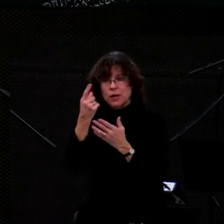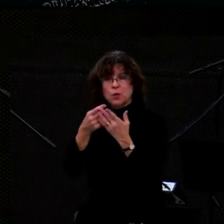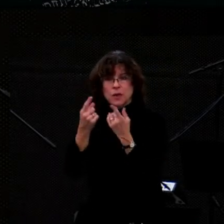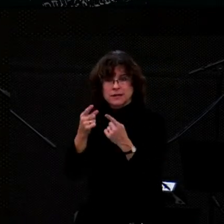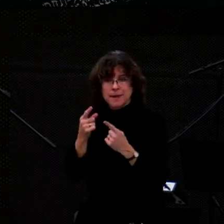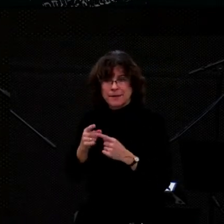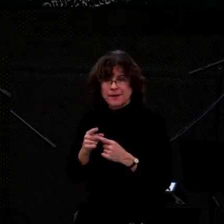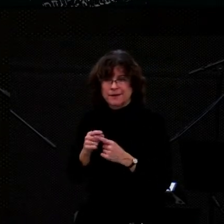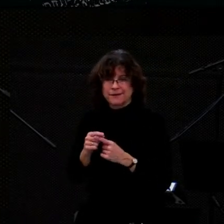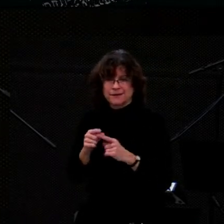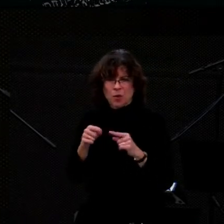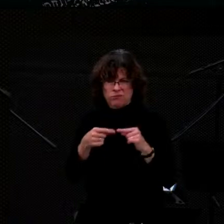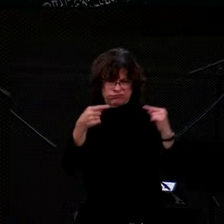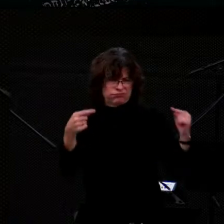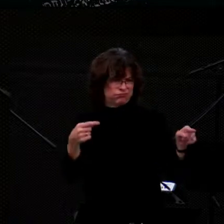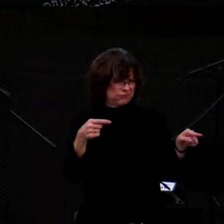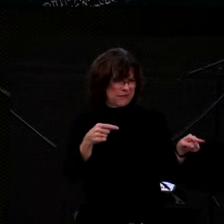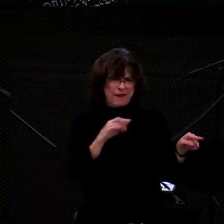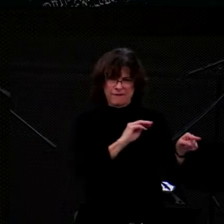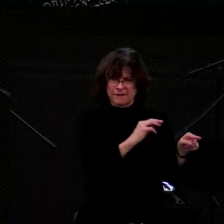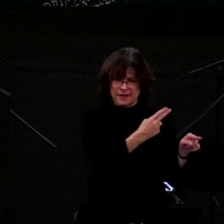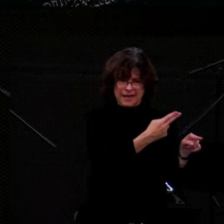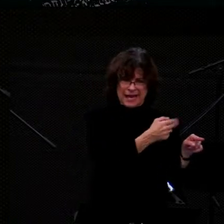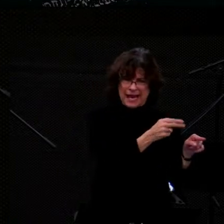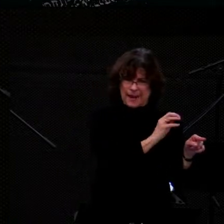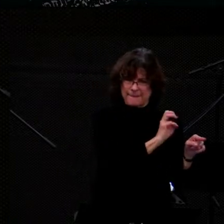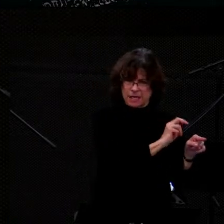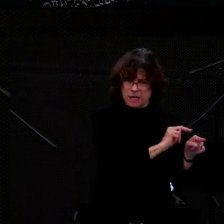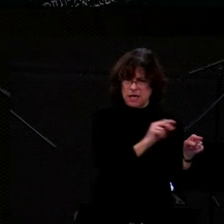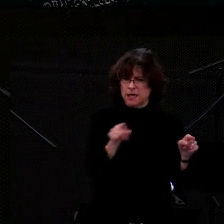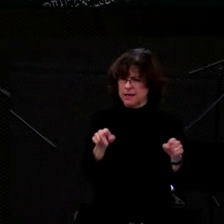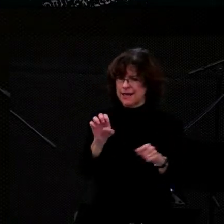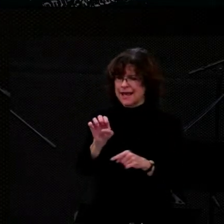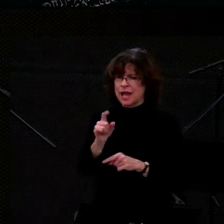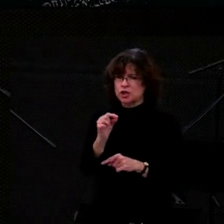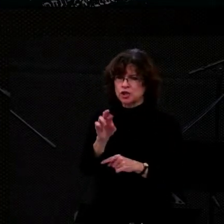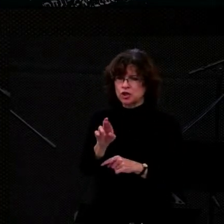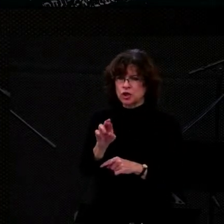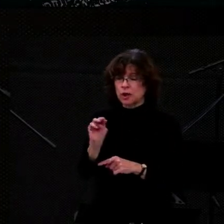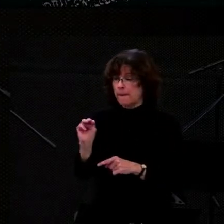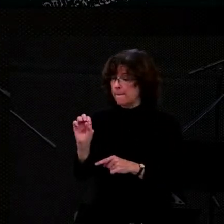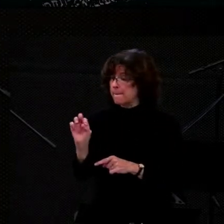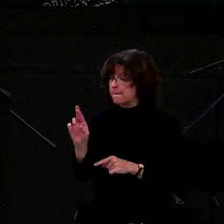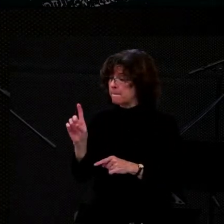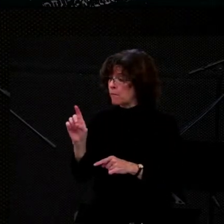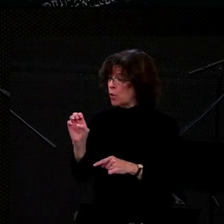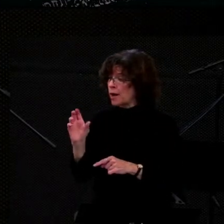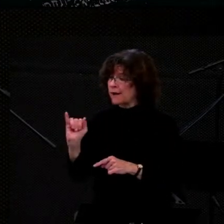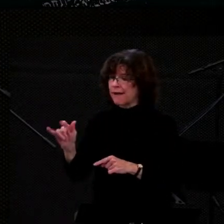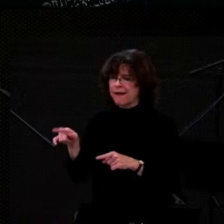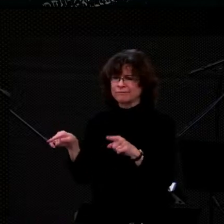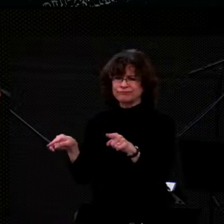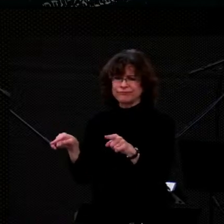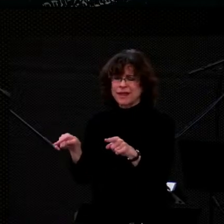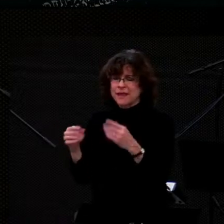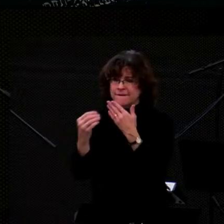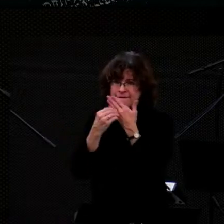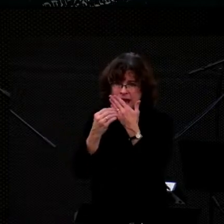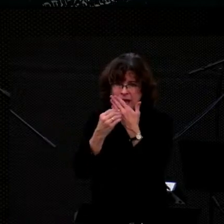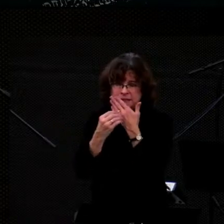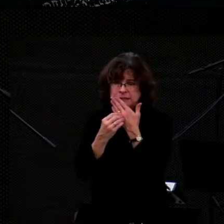see Esther and Mordecai humble themselves. They fast and pray in preparation.